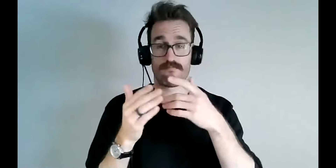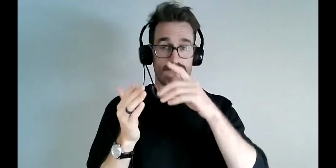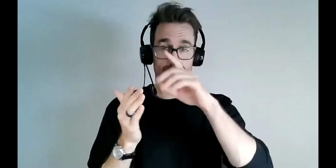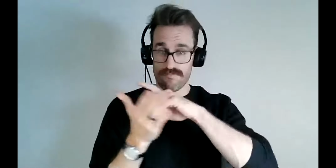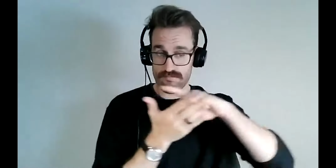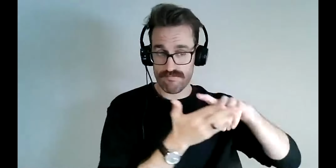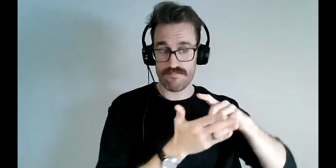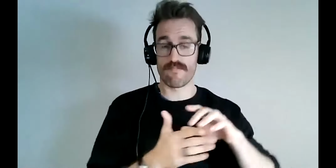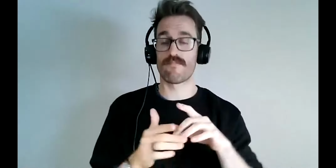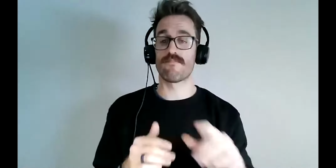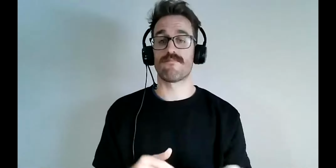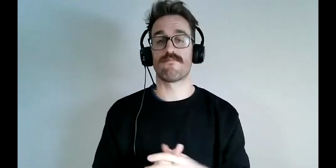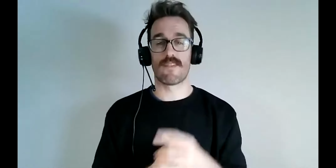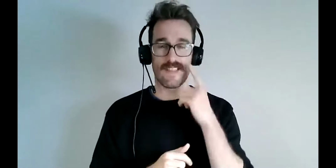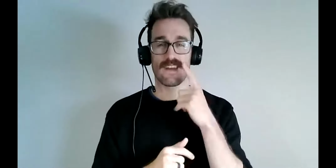yes.